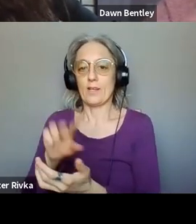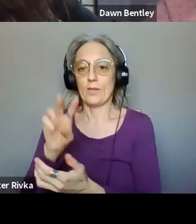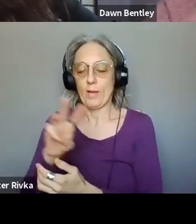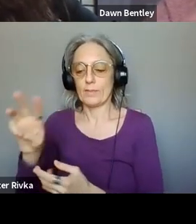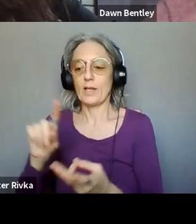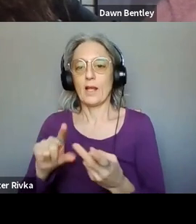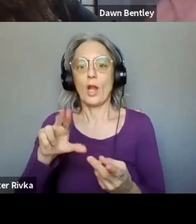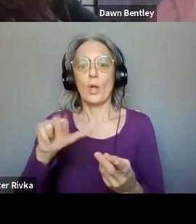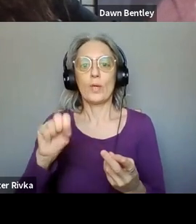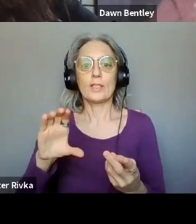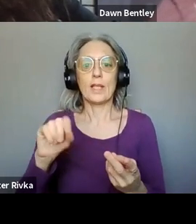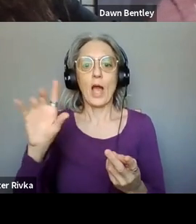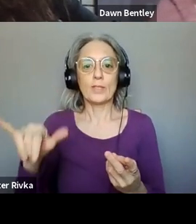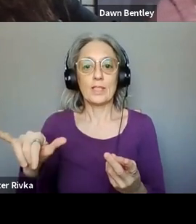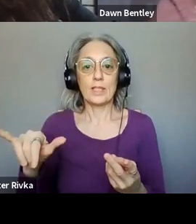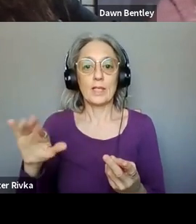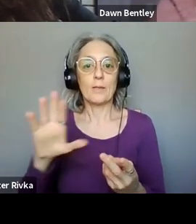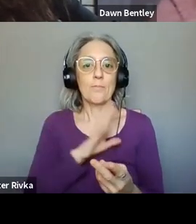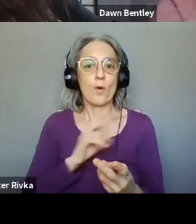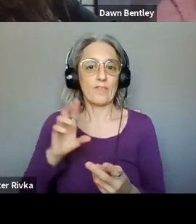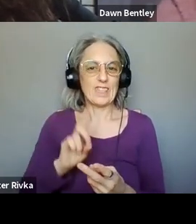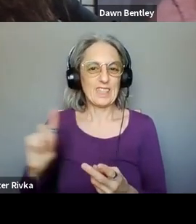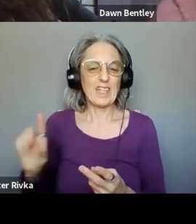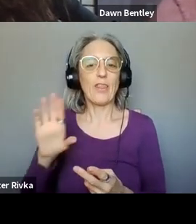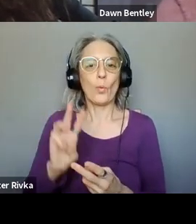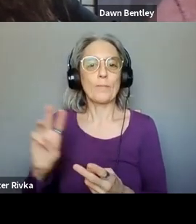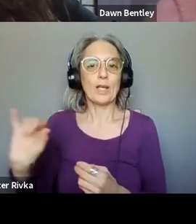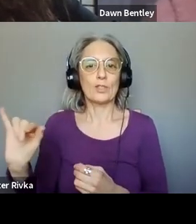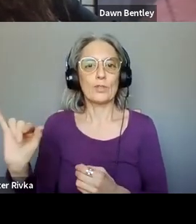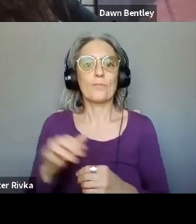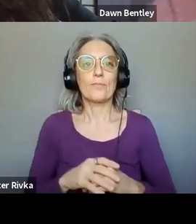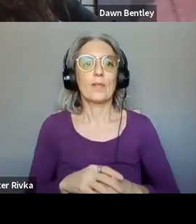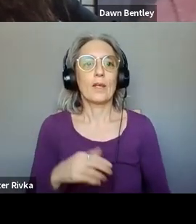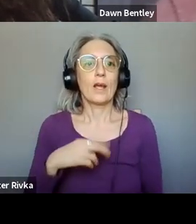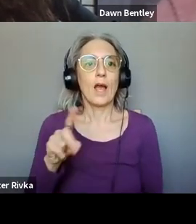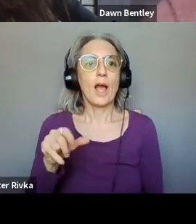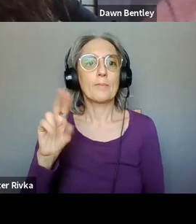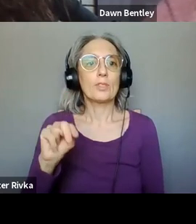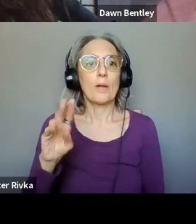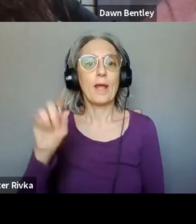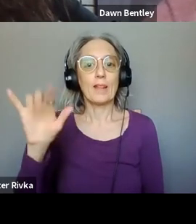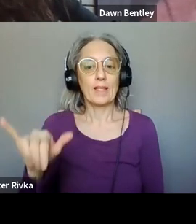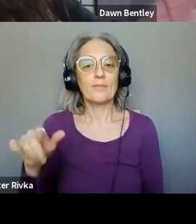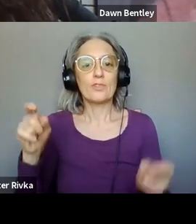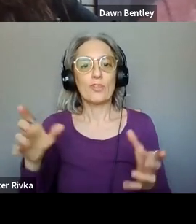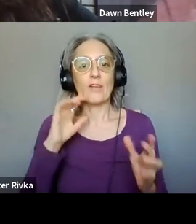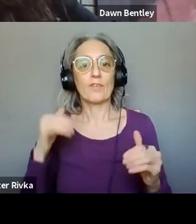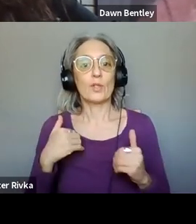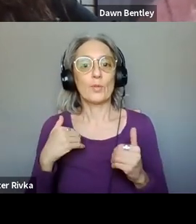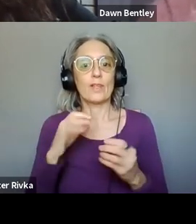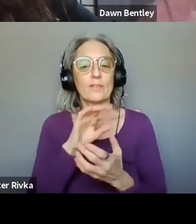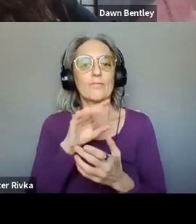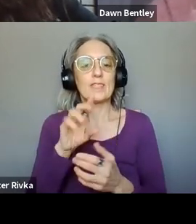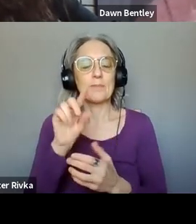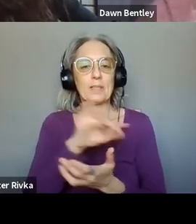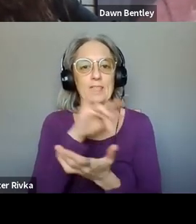DD's website. I am Dawn Bentley, and I am the Director of Youth and Transition Services at the Ability Center, and I am joined by Heather